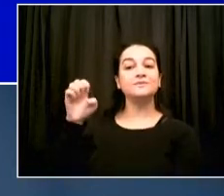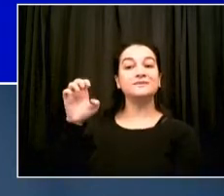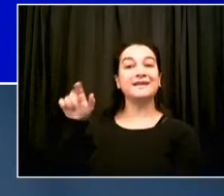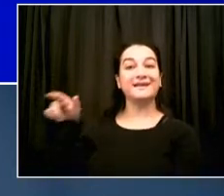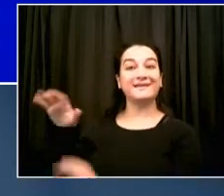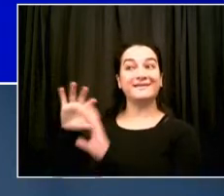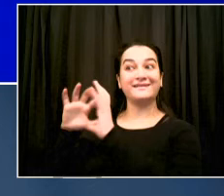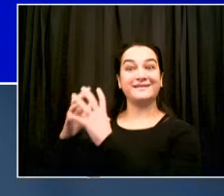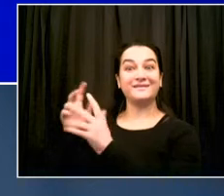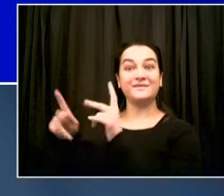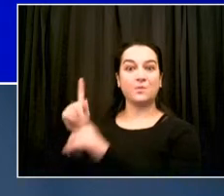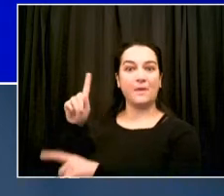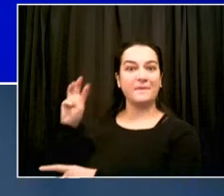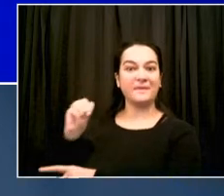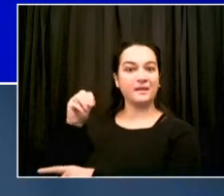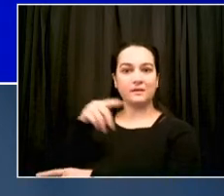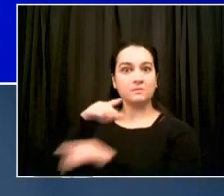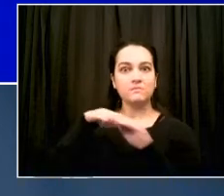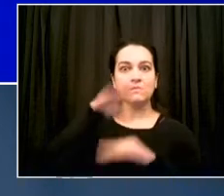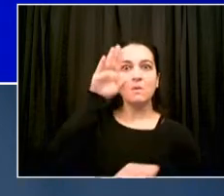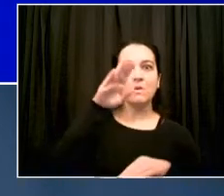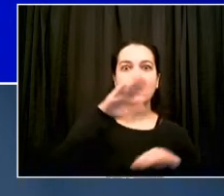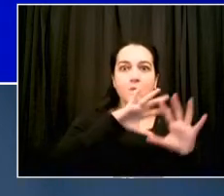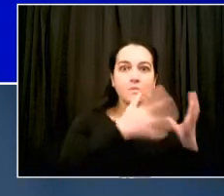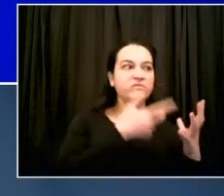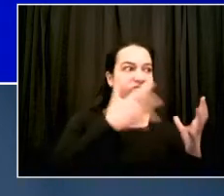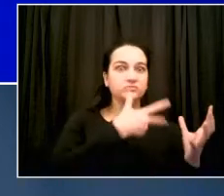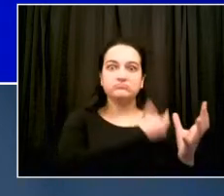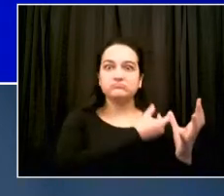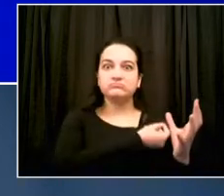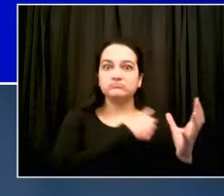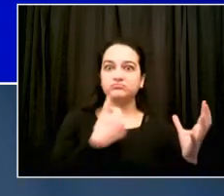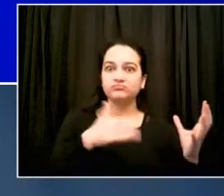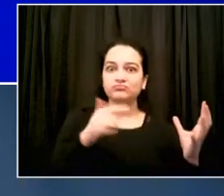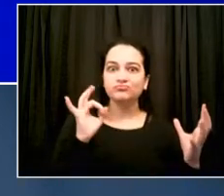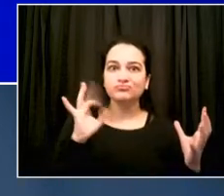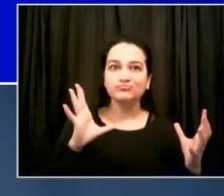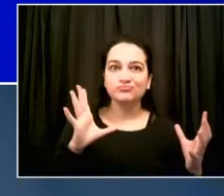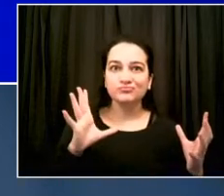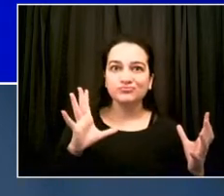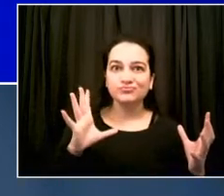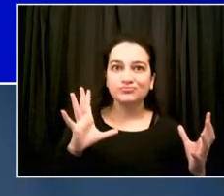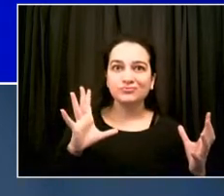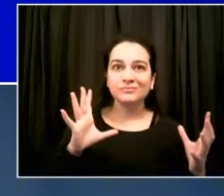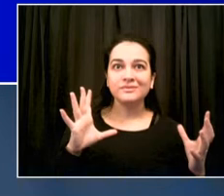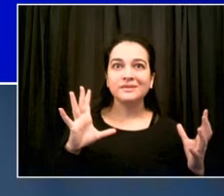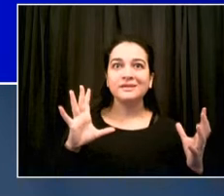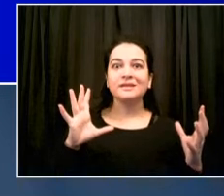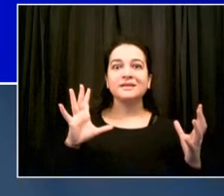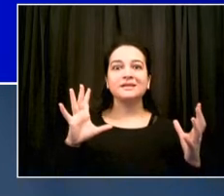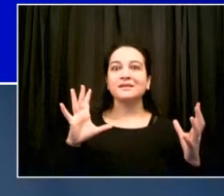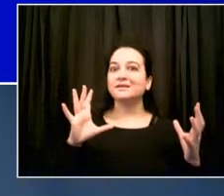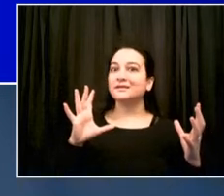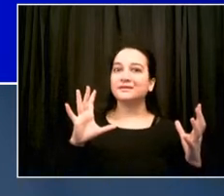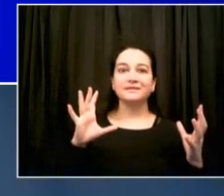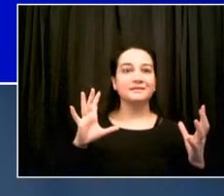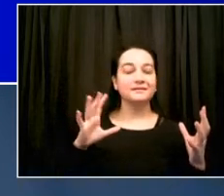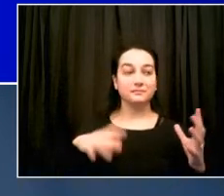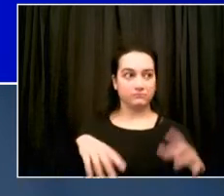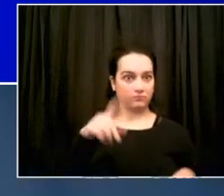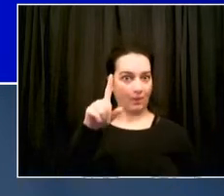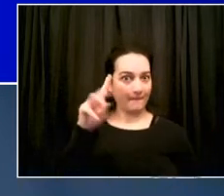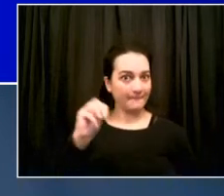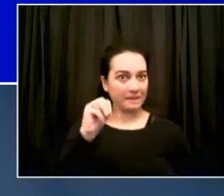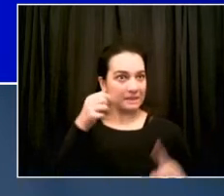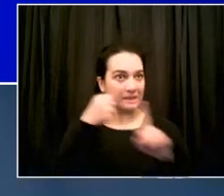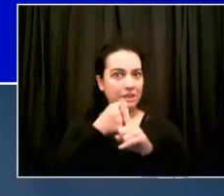city, but we could be doing so much more. We're literally not able to do hundreds of thousands of vaccinations each week right now